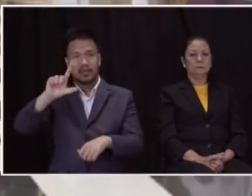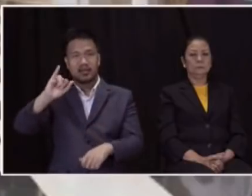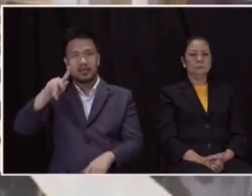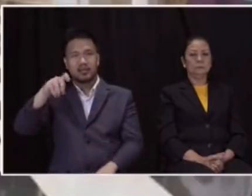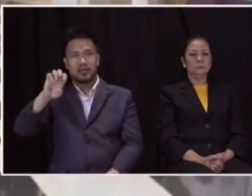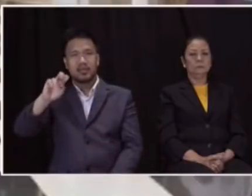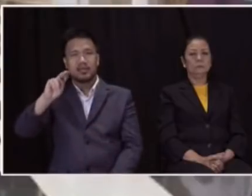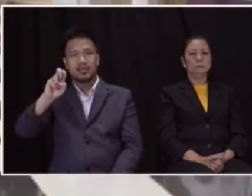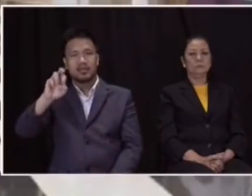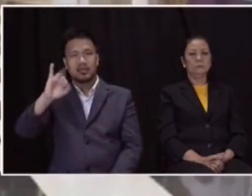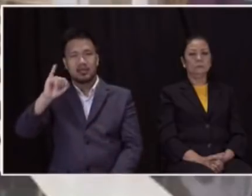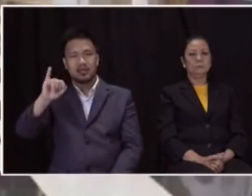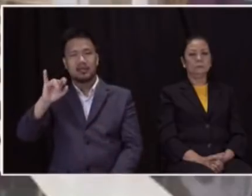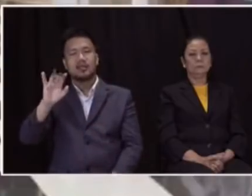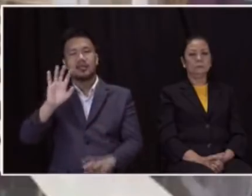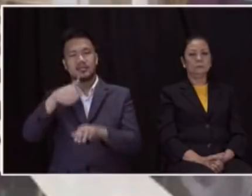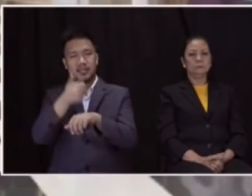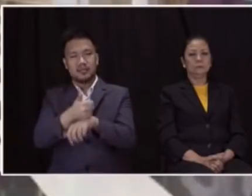was established in